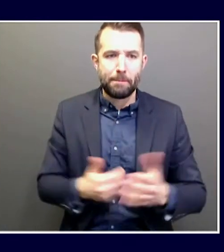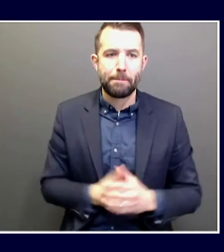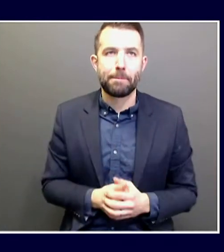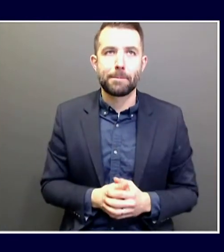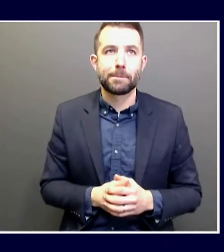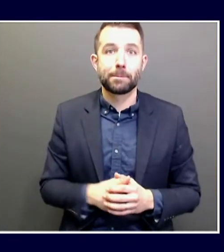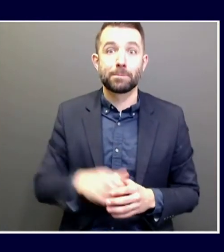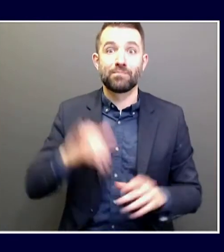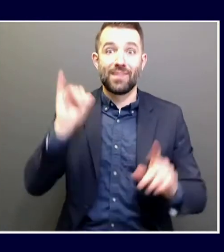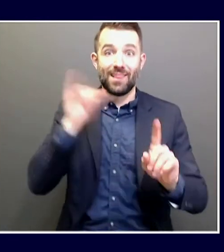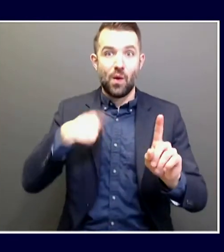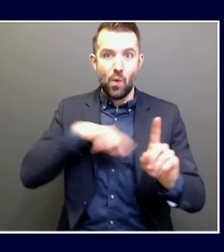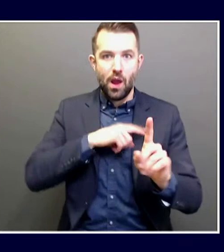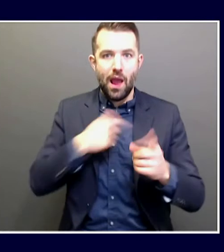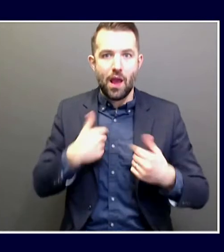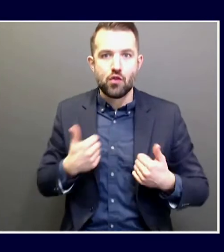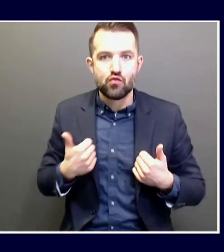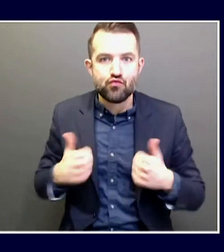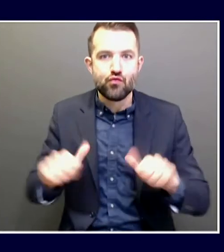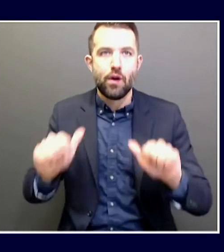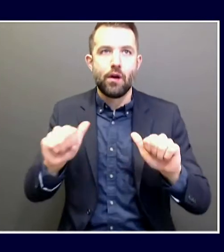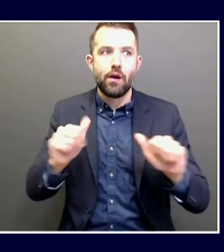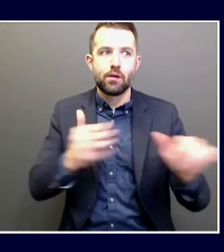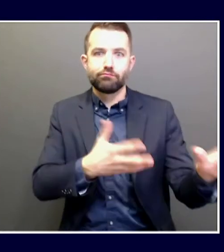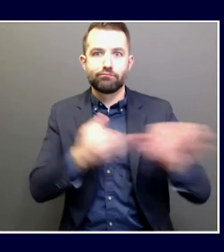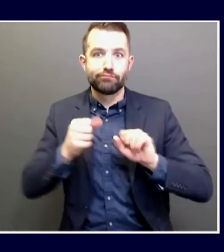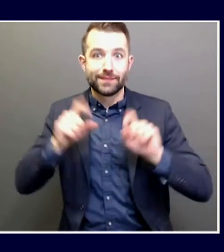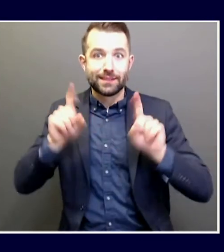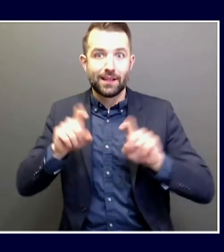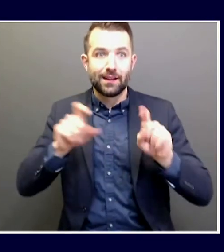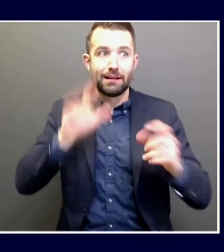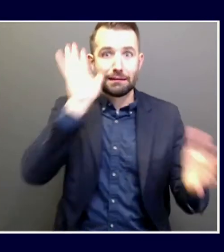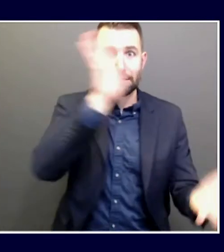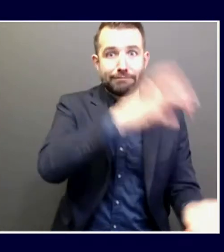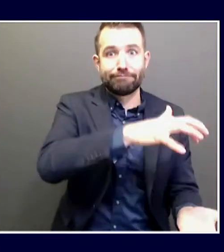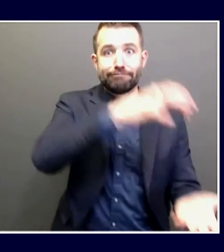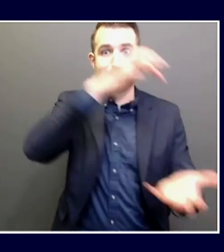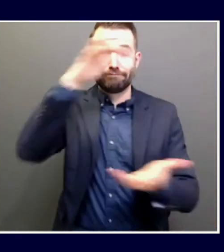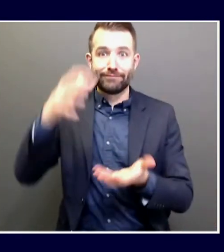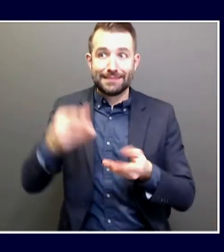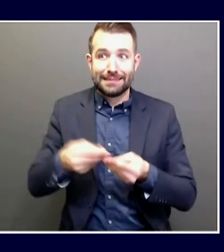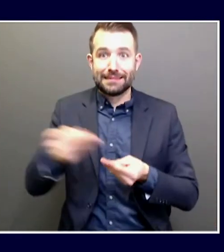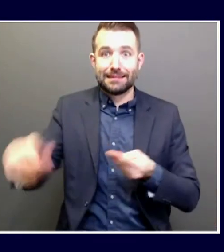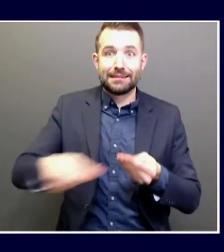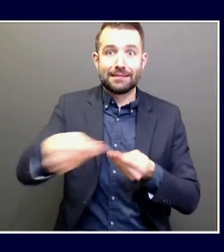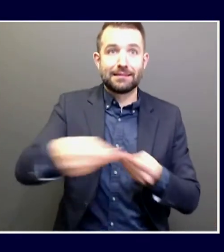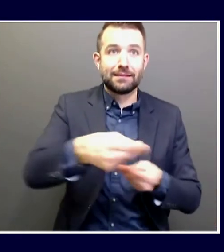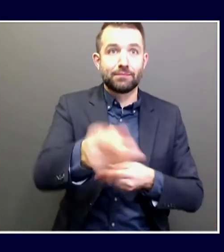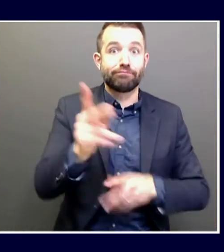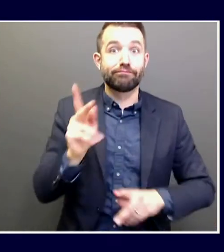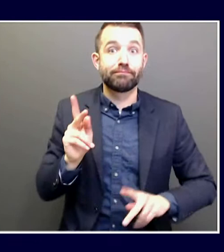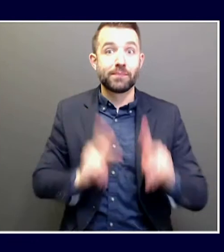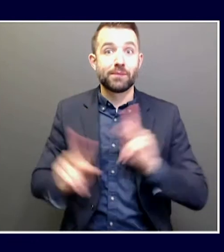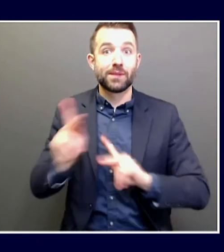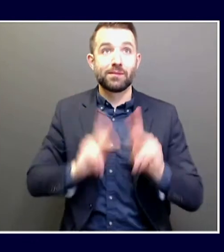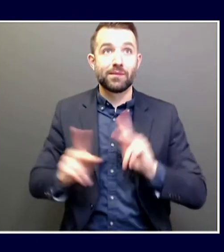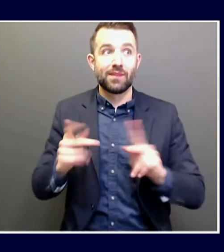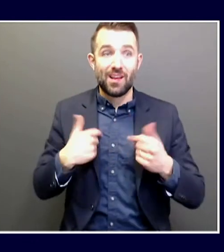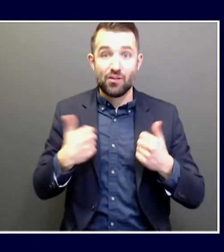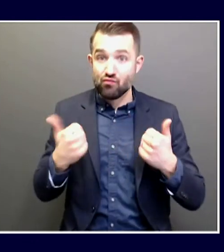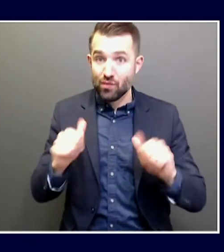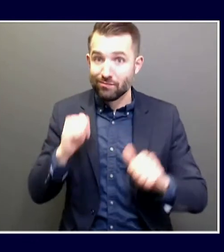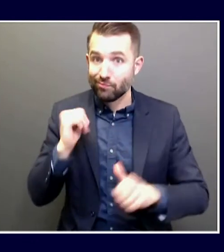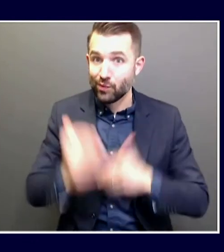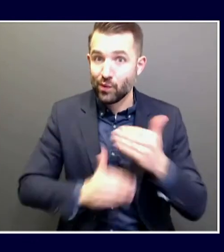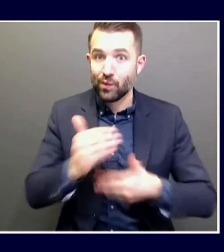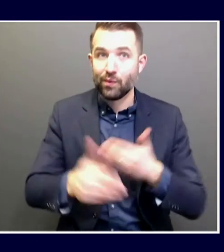by next now testing, looking at alternative testing supplies. And again, those are tests for pharmacies, schools, and